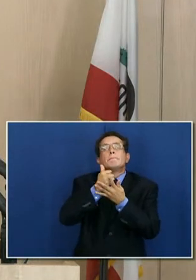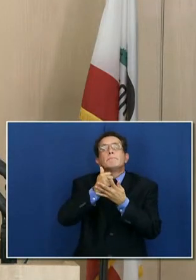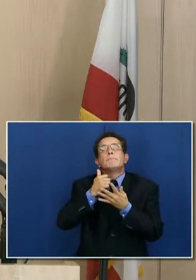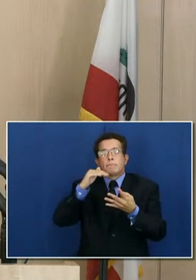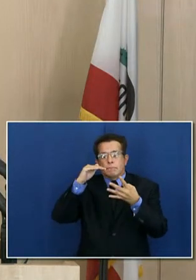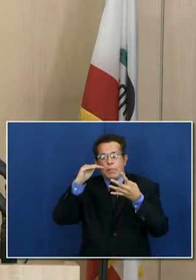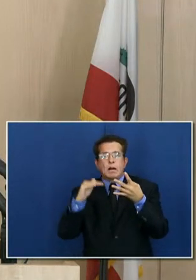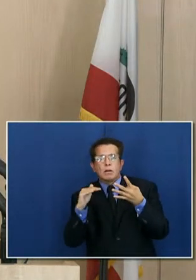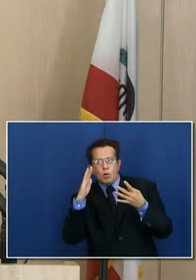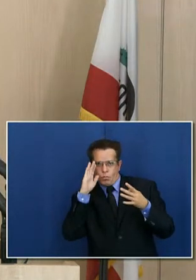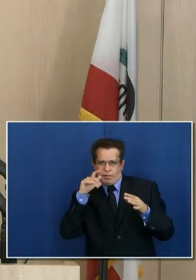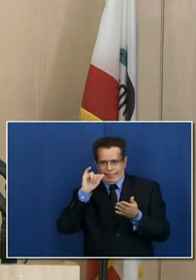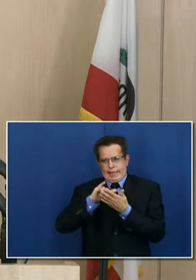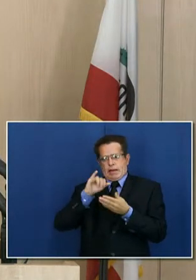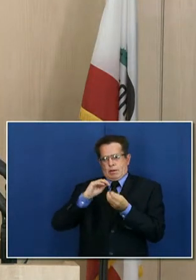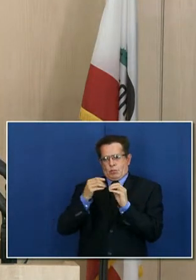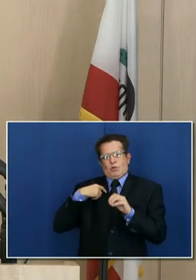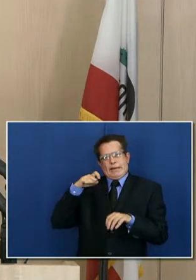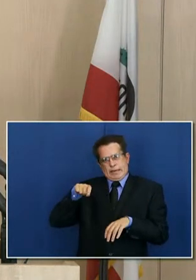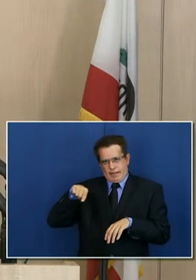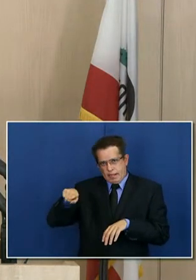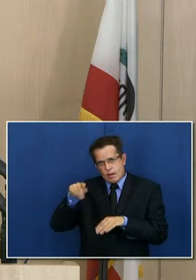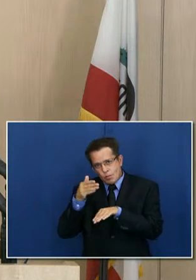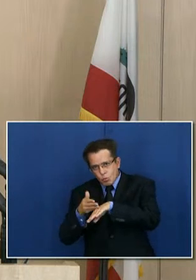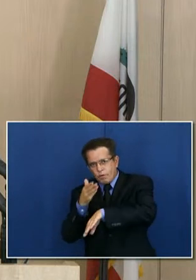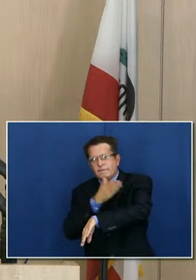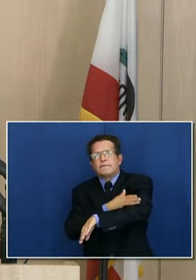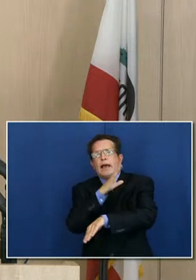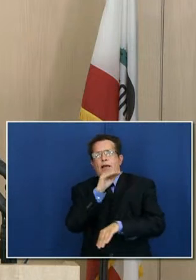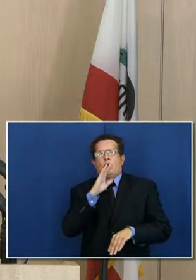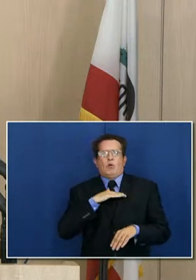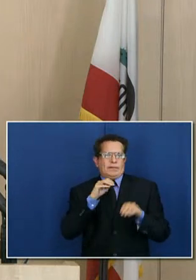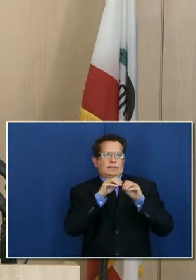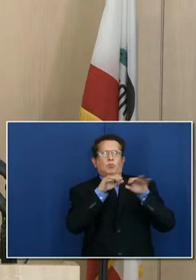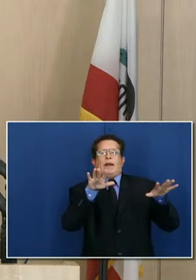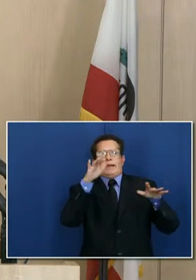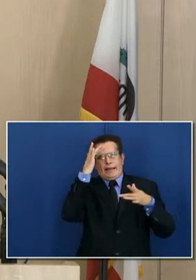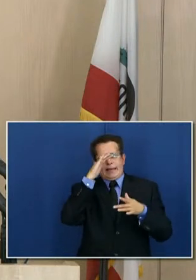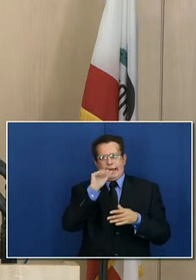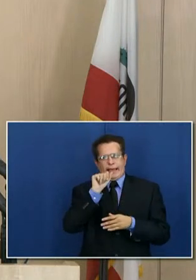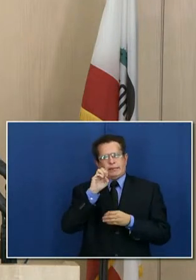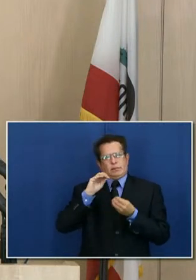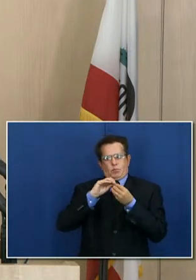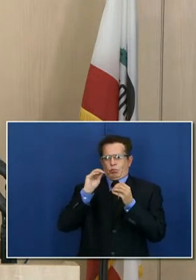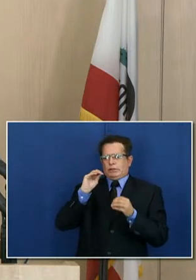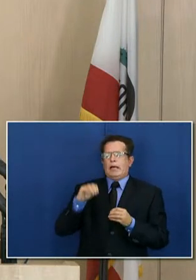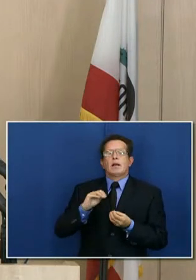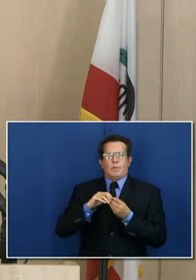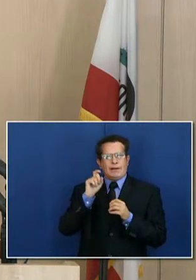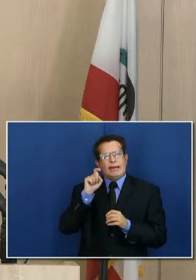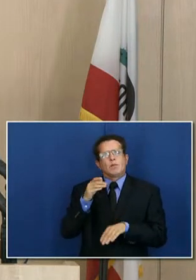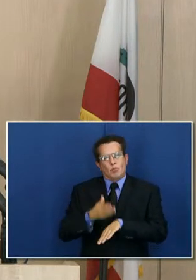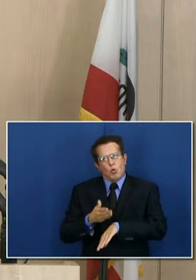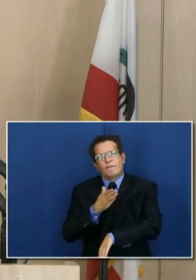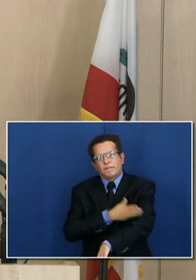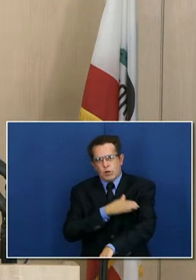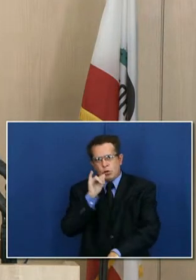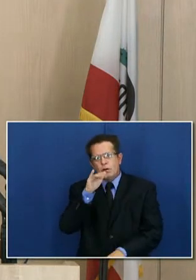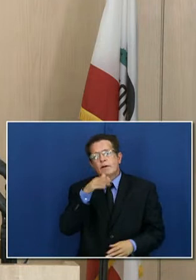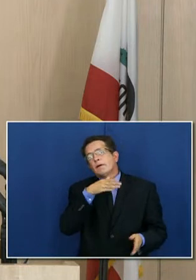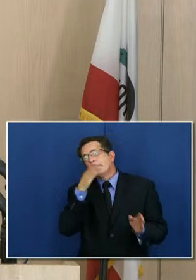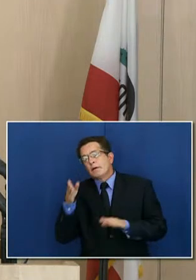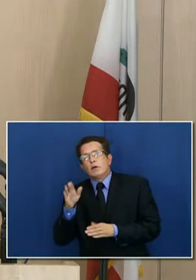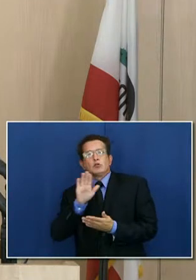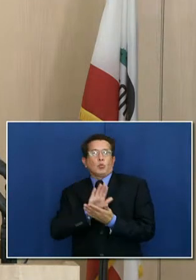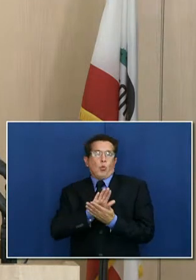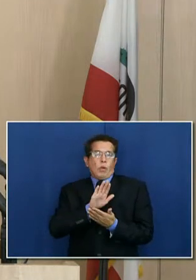number needs to improve, and we also want to see our case numbers improve. We're going to hear a little bit today about cases, about schools. We continue to work